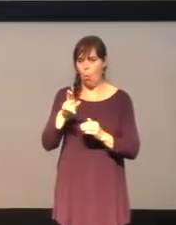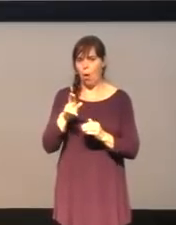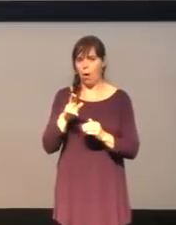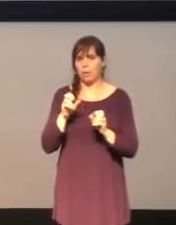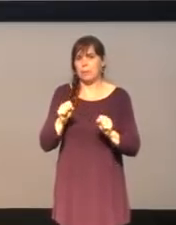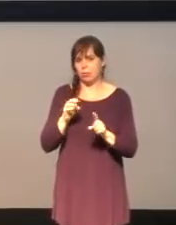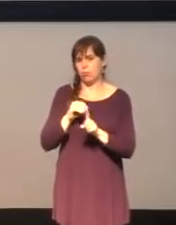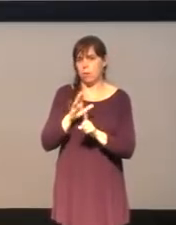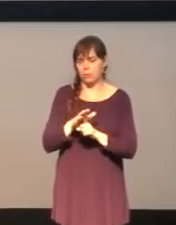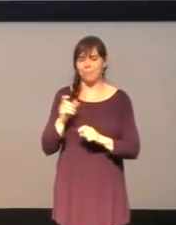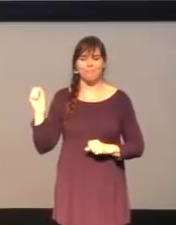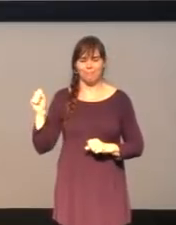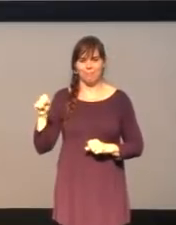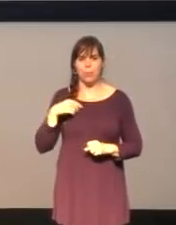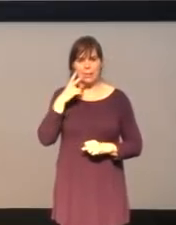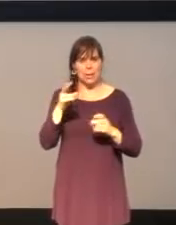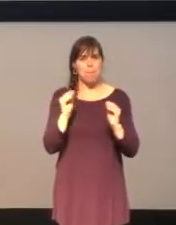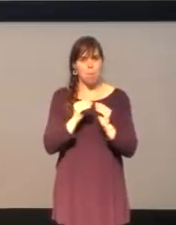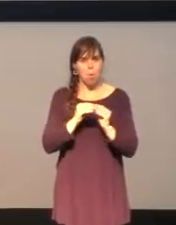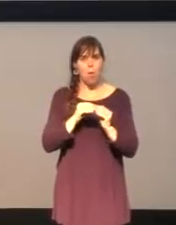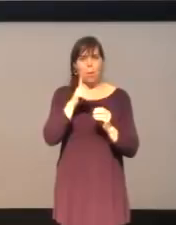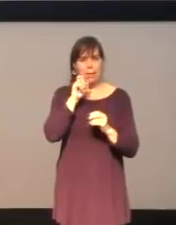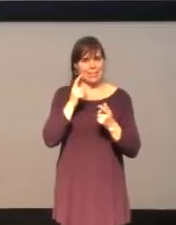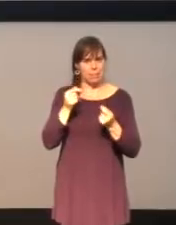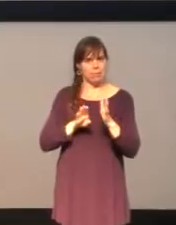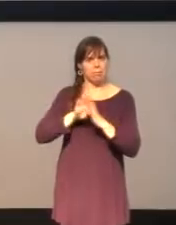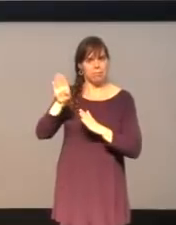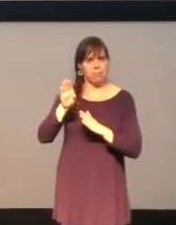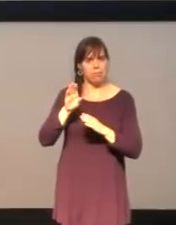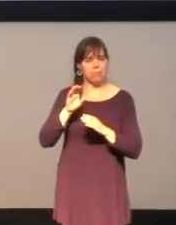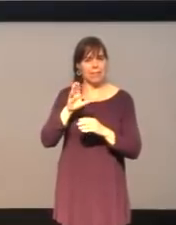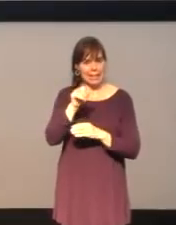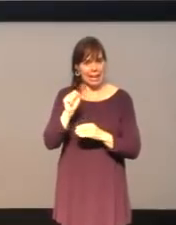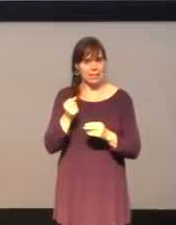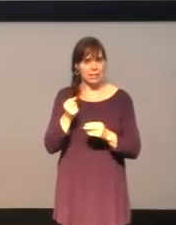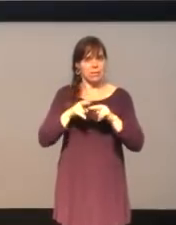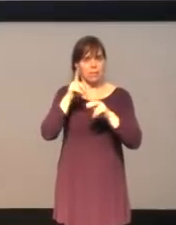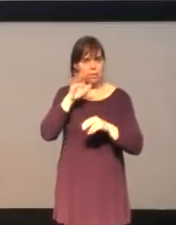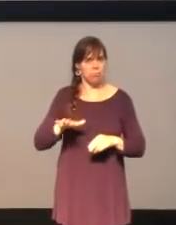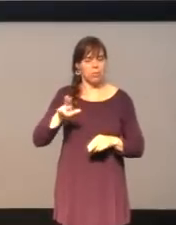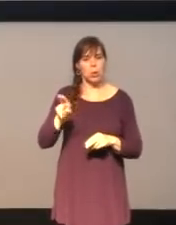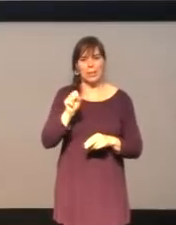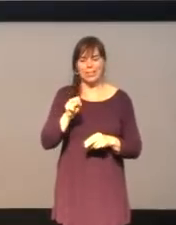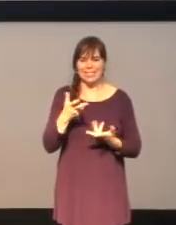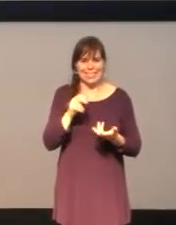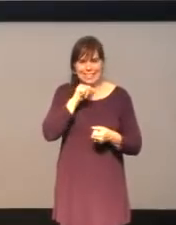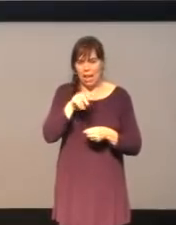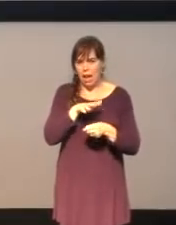that all along, and we're seeing this more as there's been a resurgence in cases across the country, there just aren't